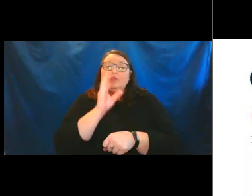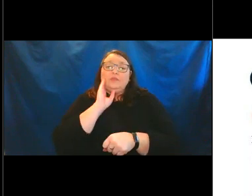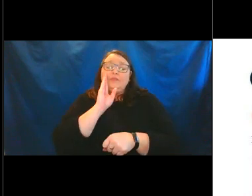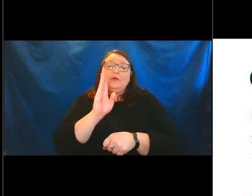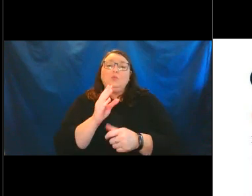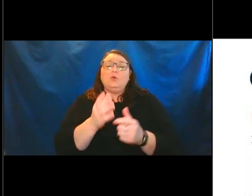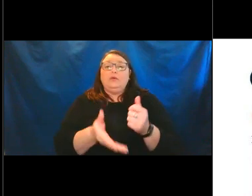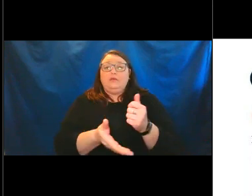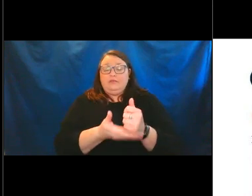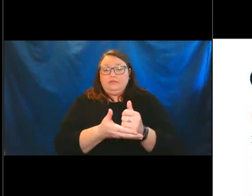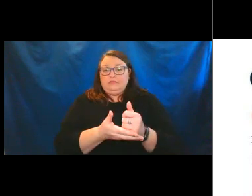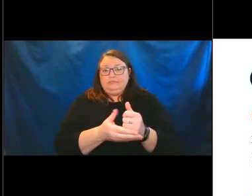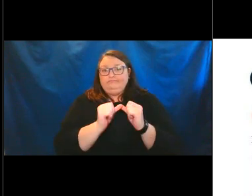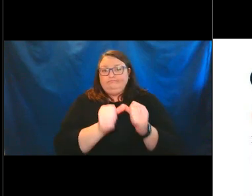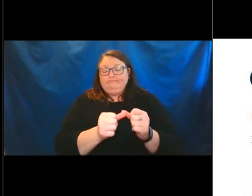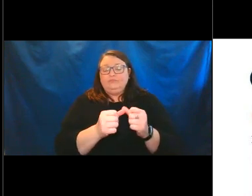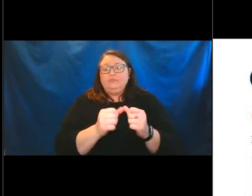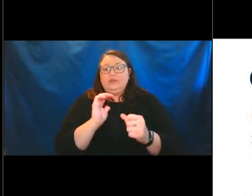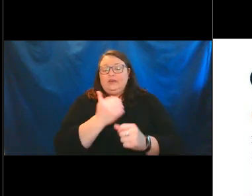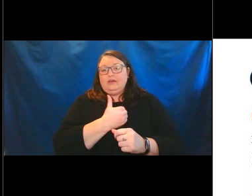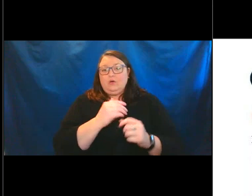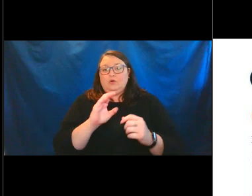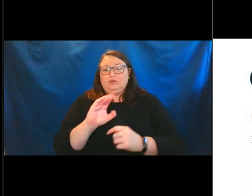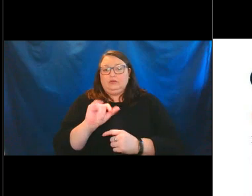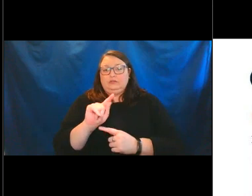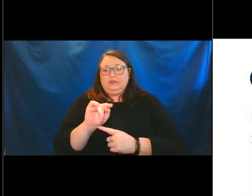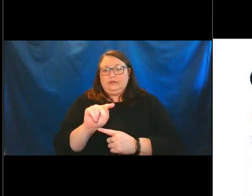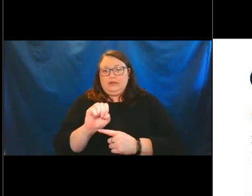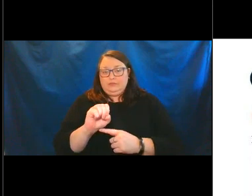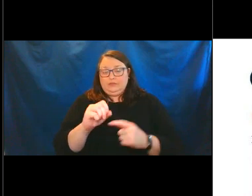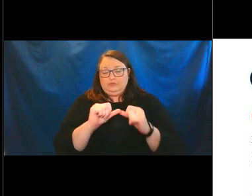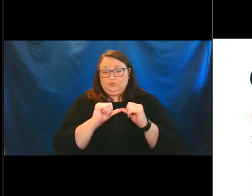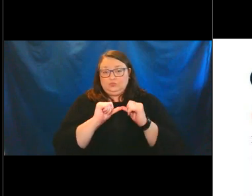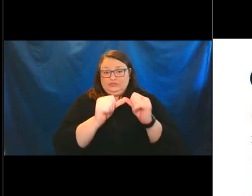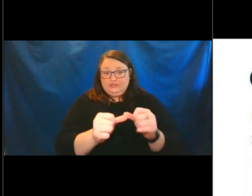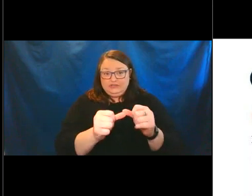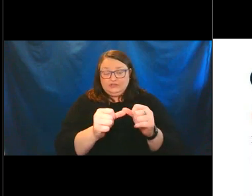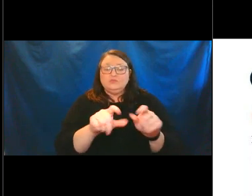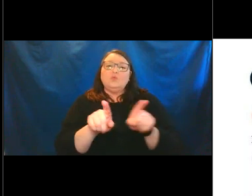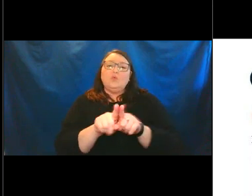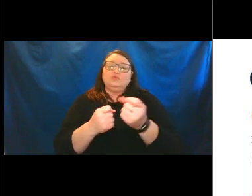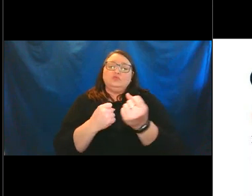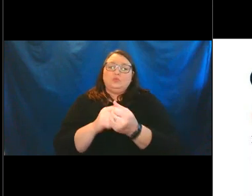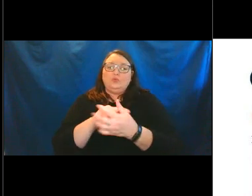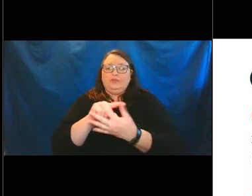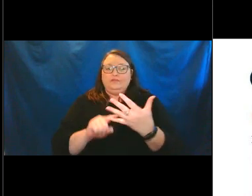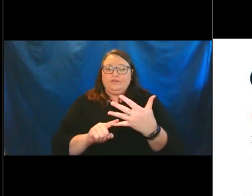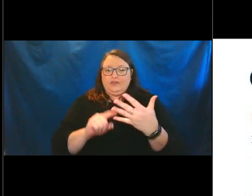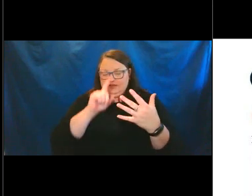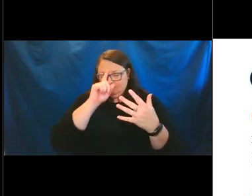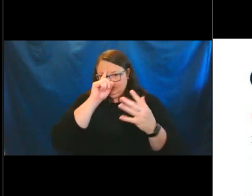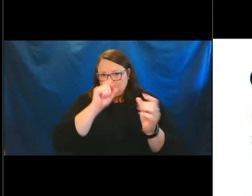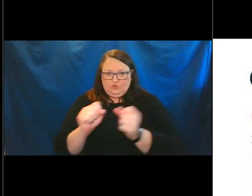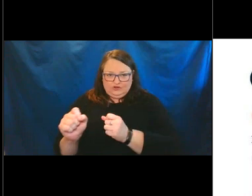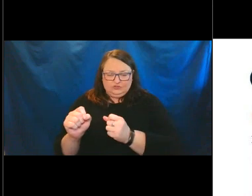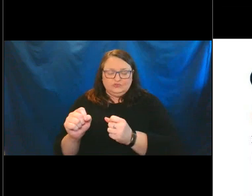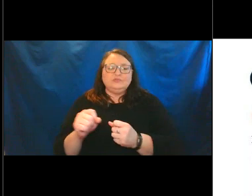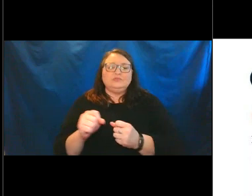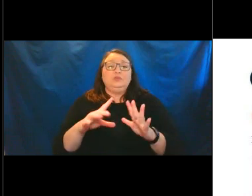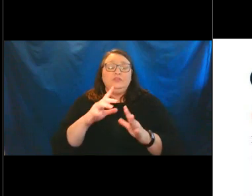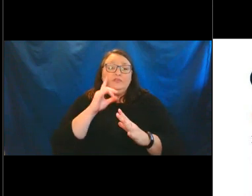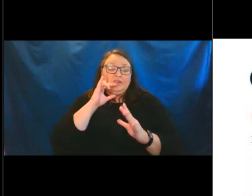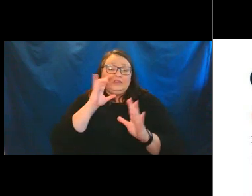resilience, but within that support the following 5 strategies. We have identified those strategies and